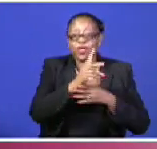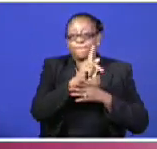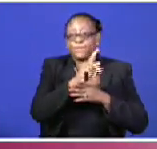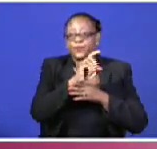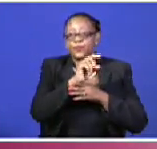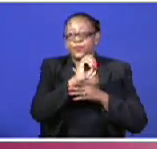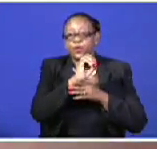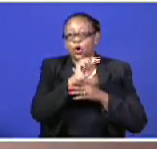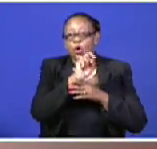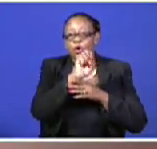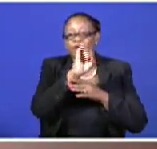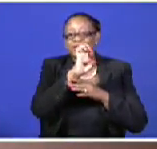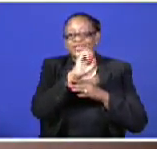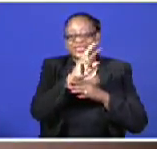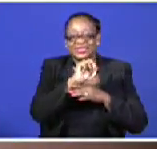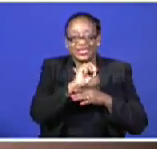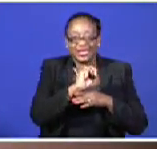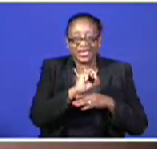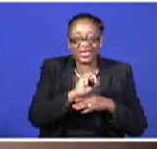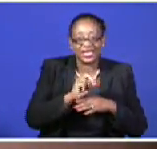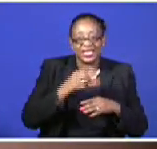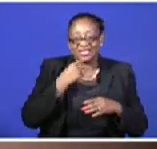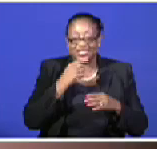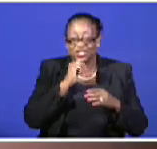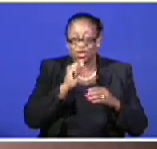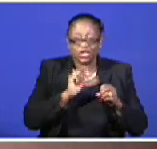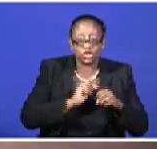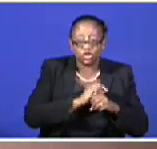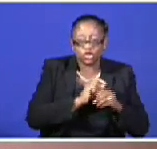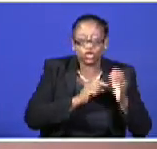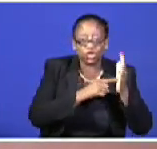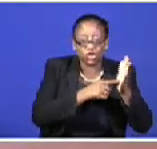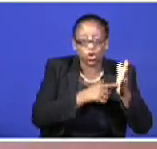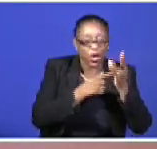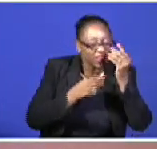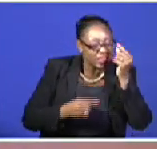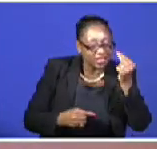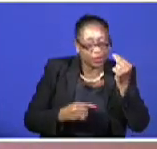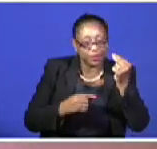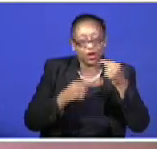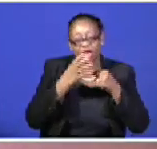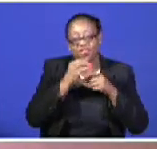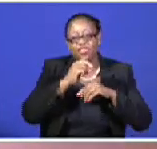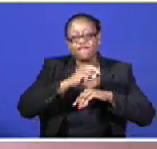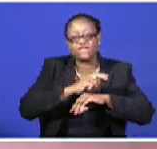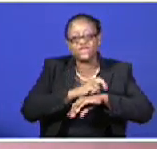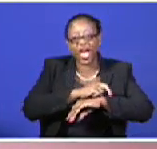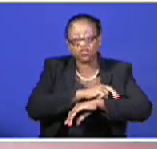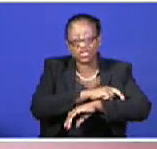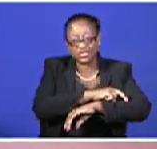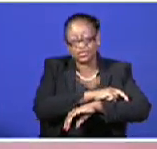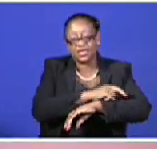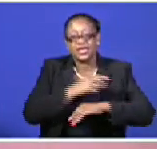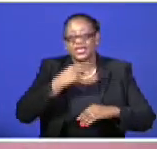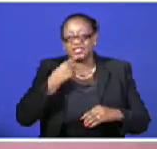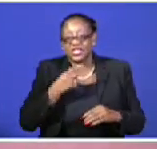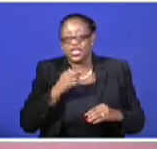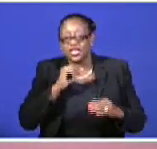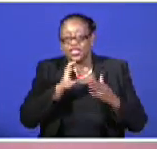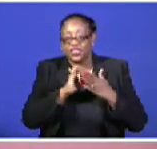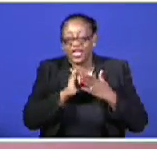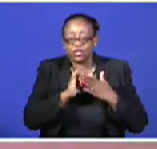to enter the cell. It doesn't show someone the entire virus. It just shows them a little bit of that virus. And you're going to force someone's